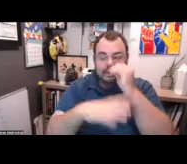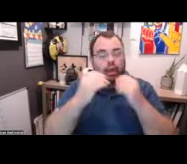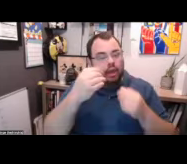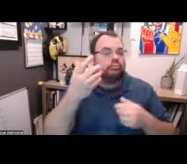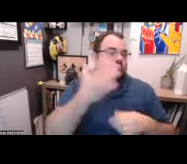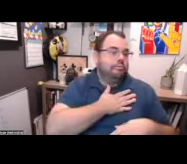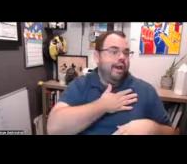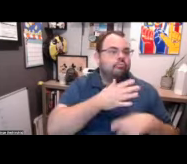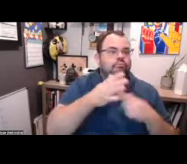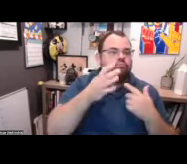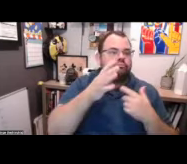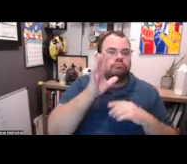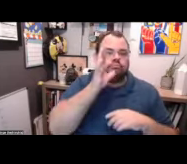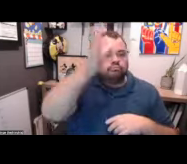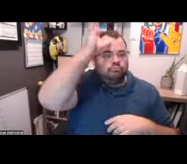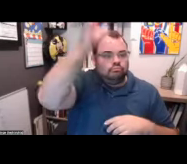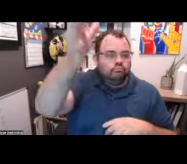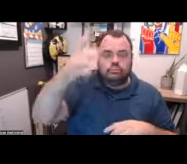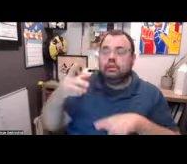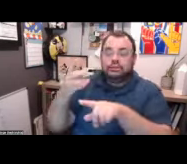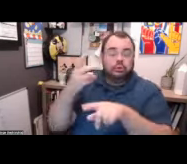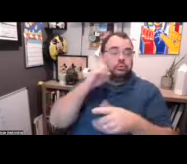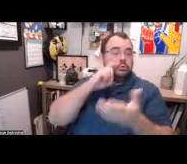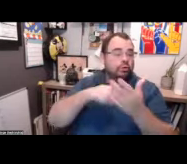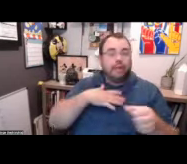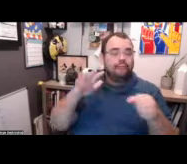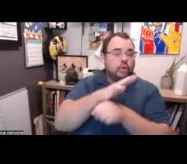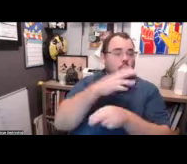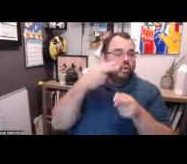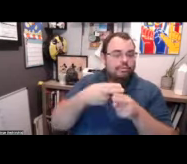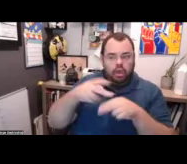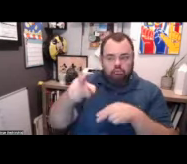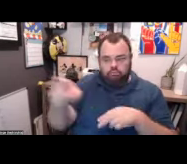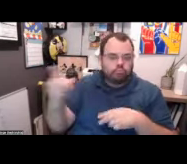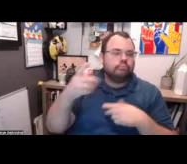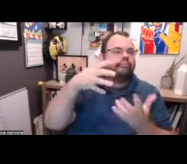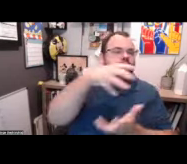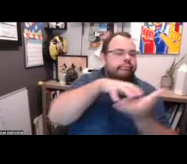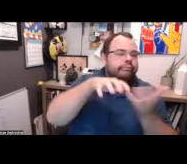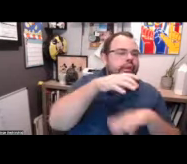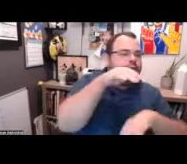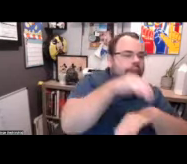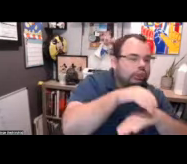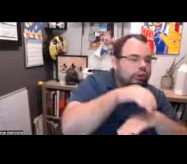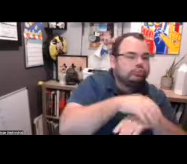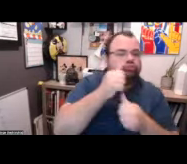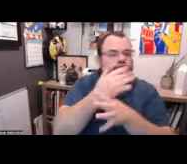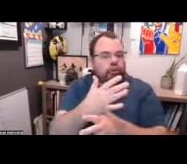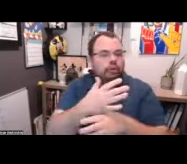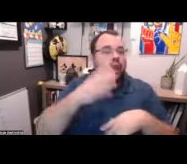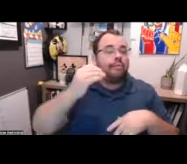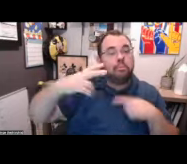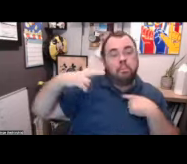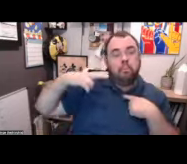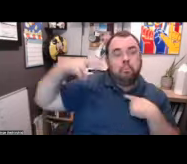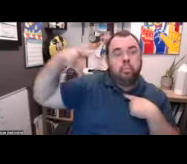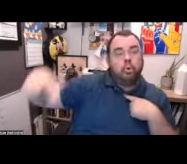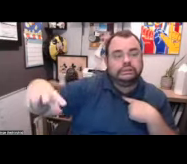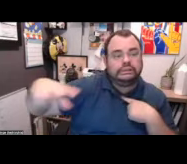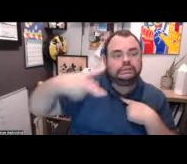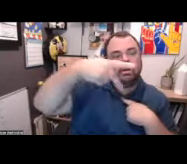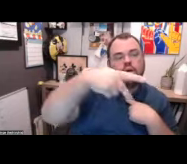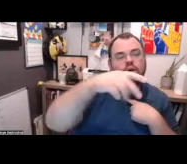spoke Spanish, and also my grandparents. And if you notice, my full name is a mix between an